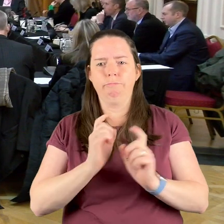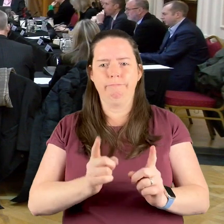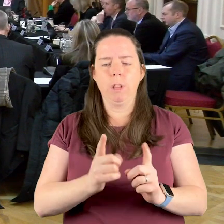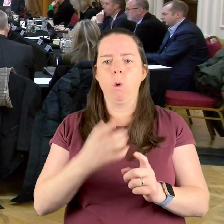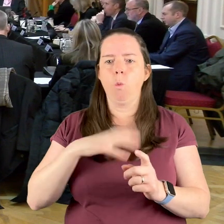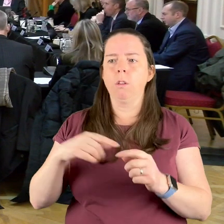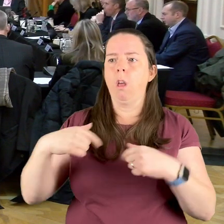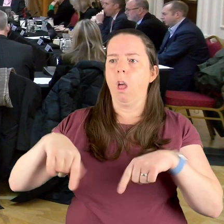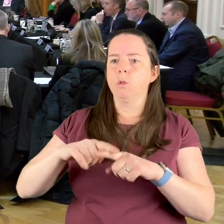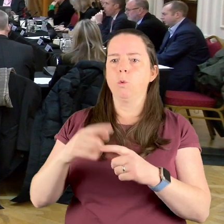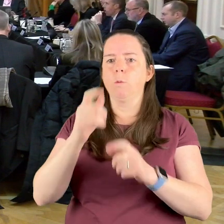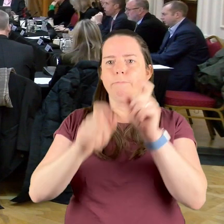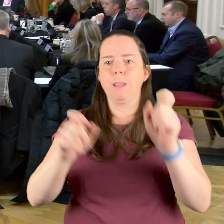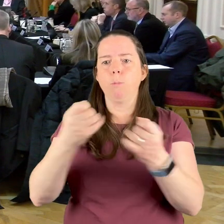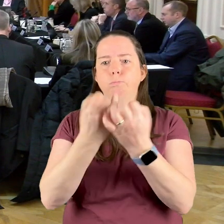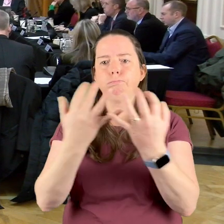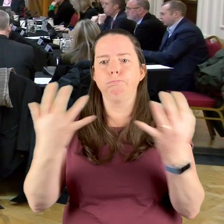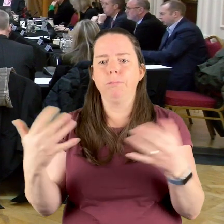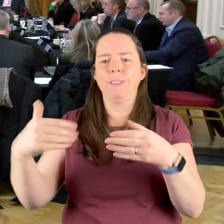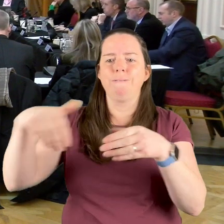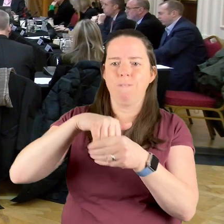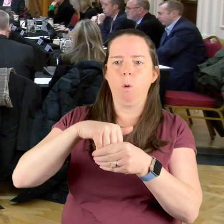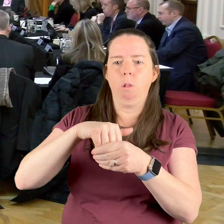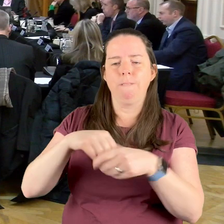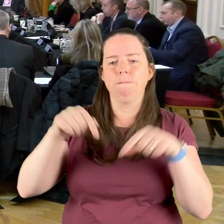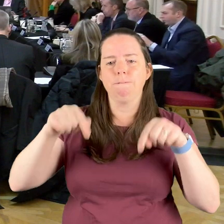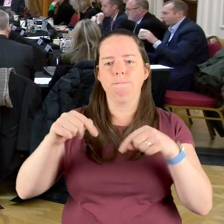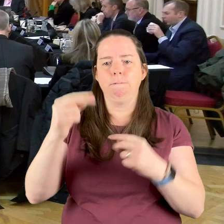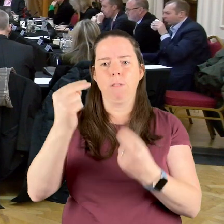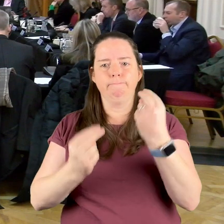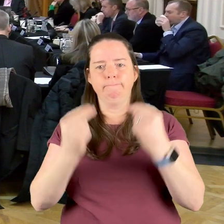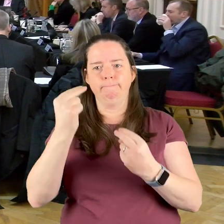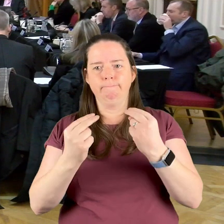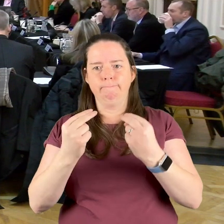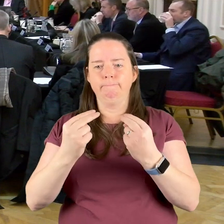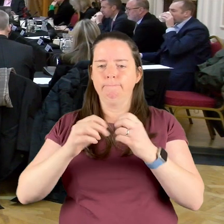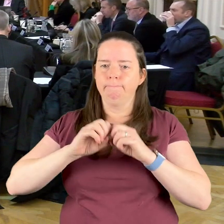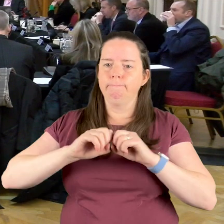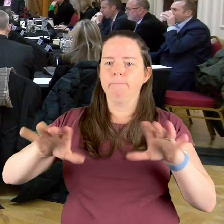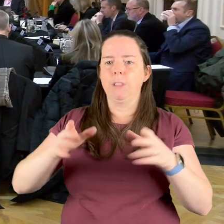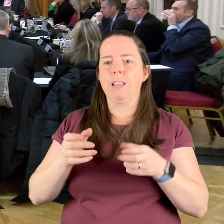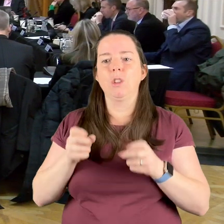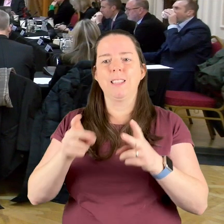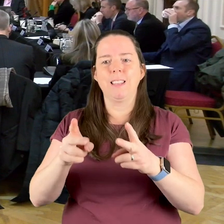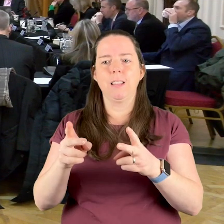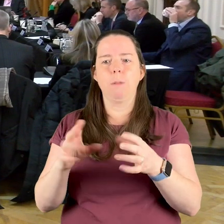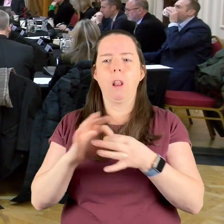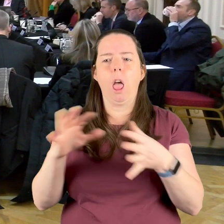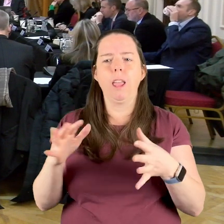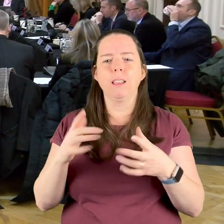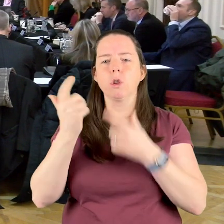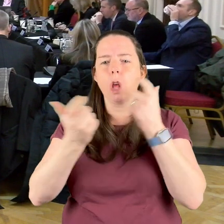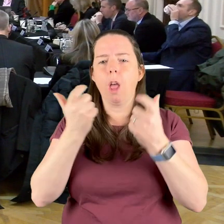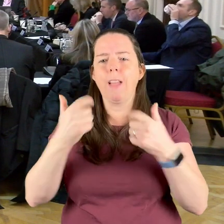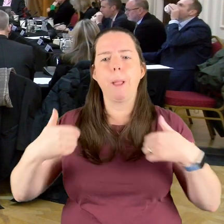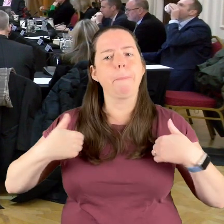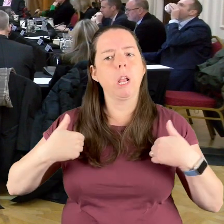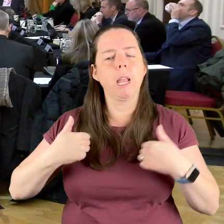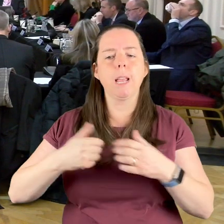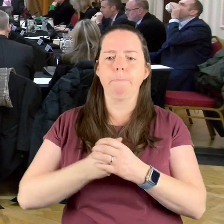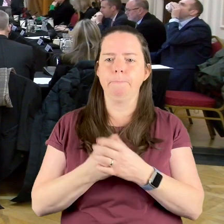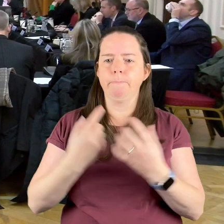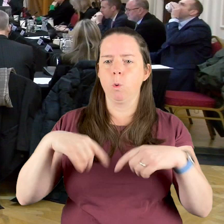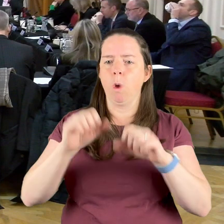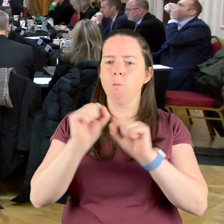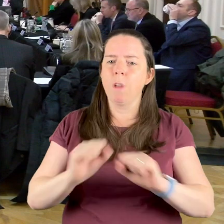to three people to sit in the room and do that. They want us to involve many people. So that has gone out now into the system at